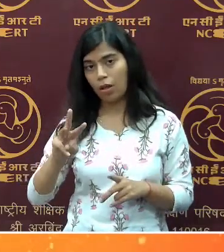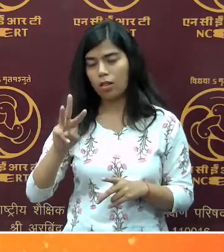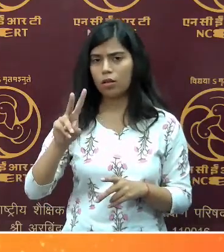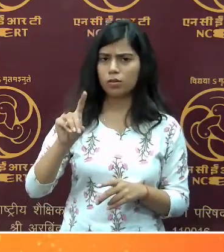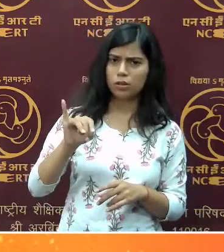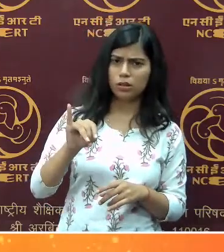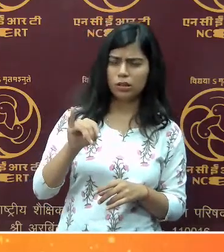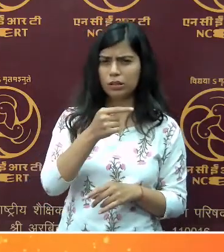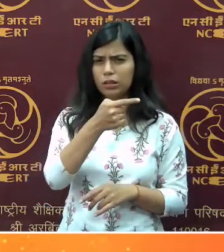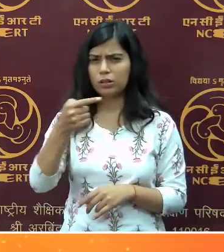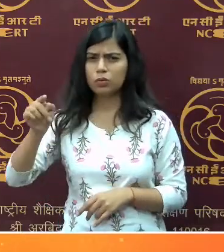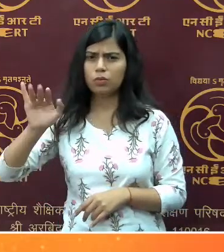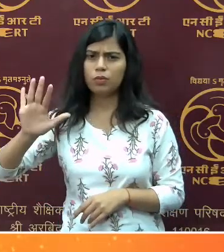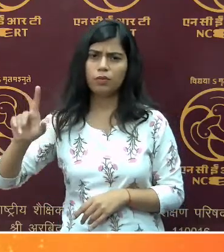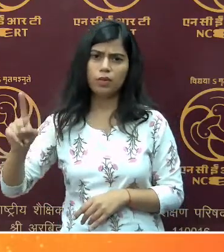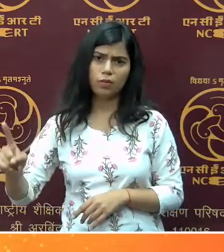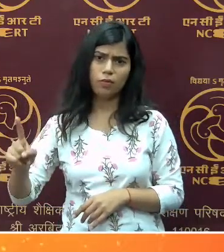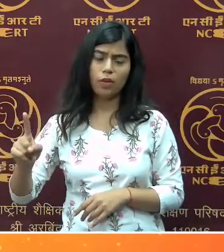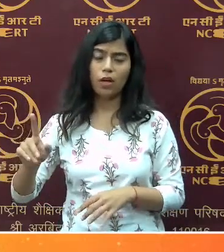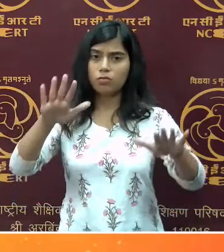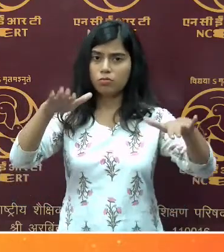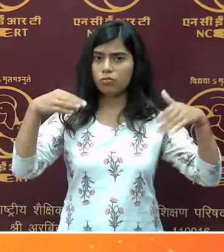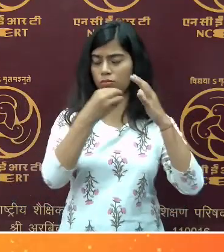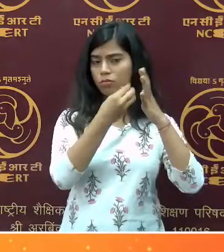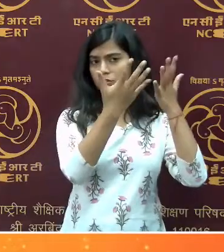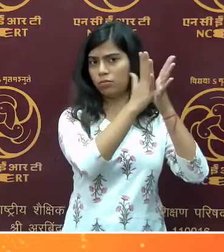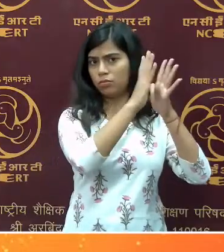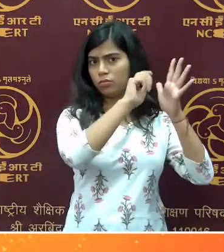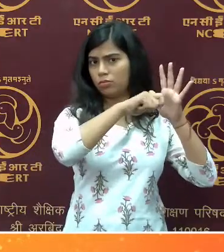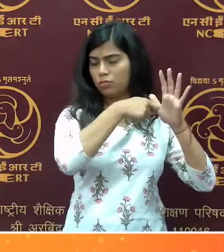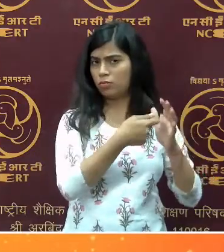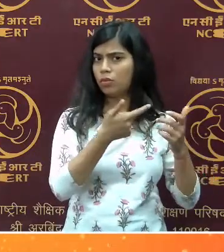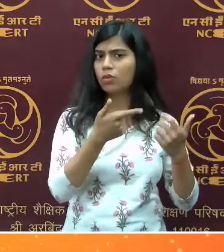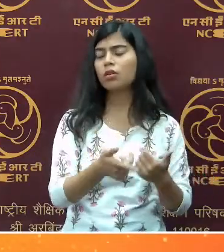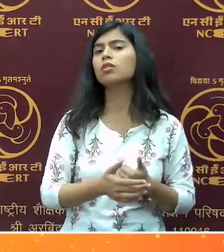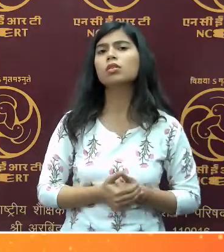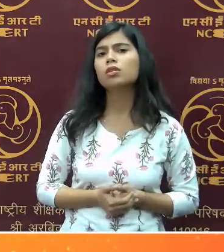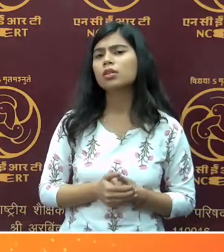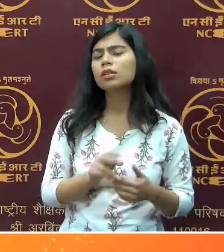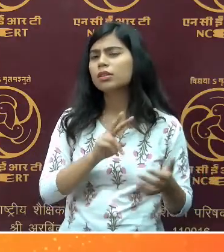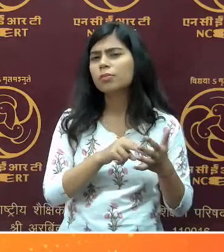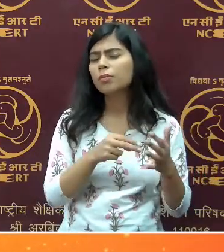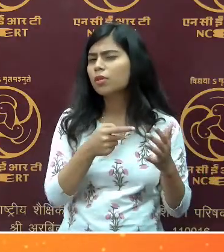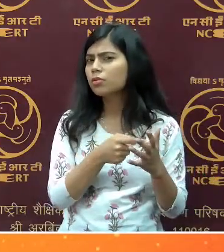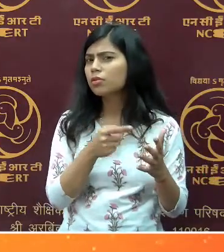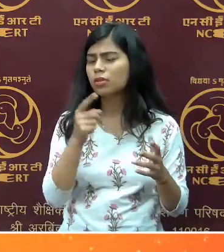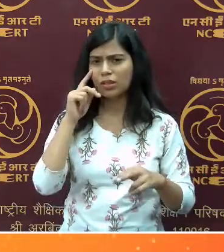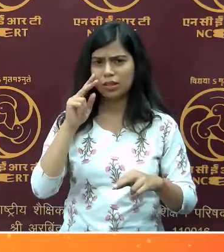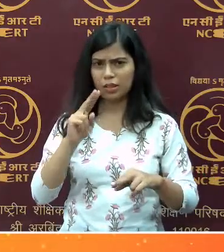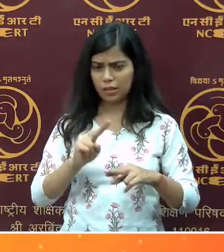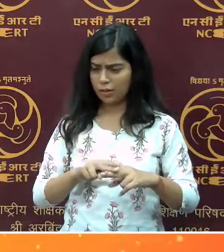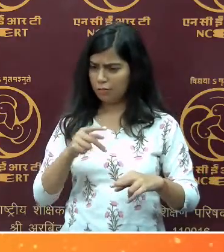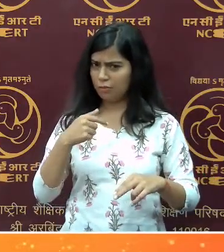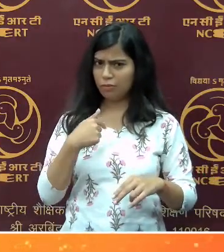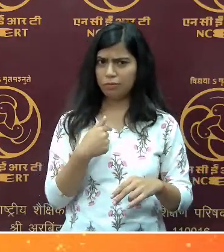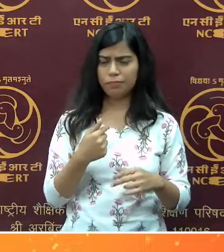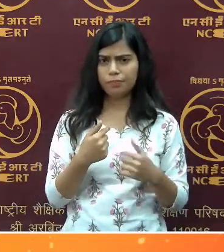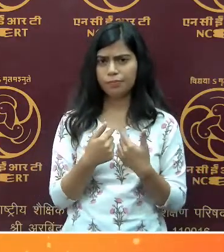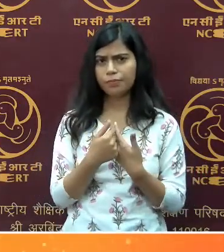of the Constitution of India, and it is non-enforceable. Means in case of non-performance of